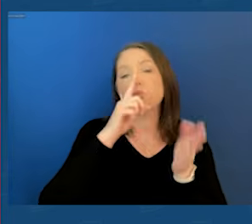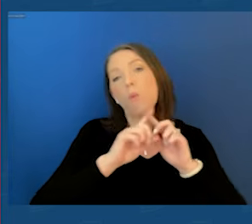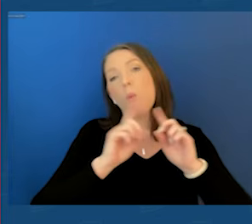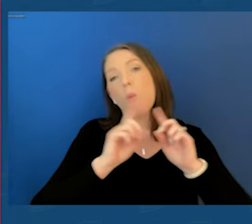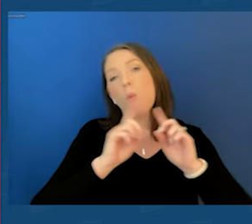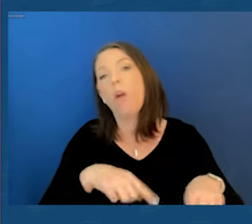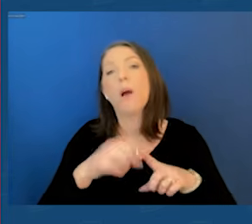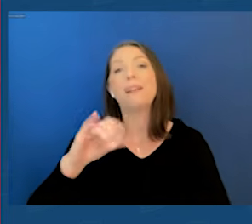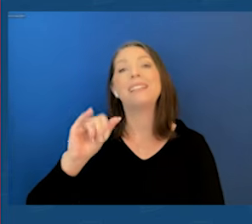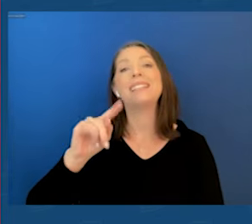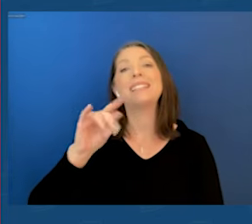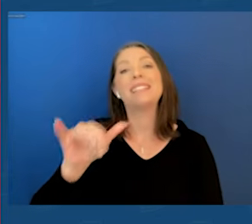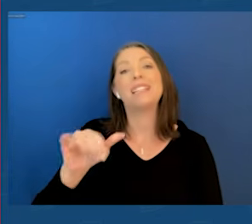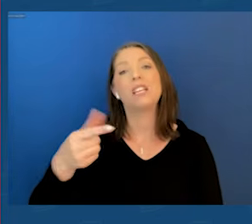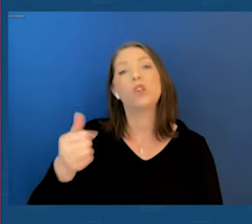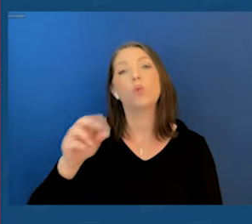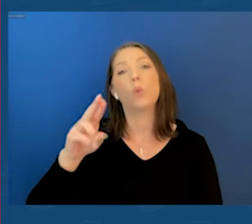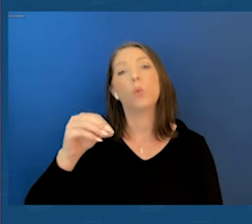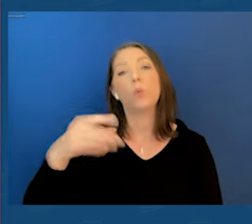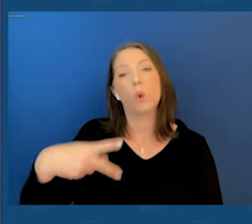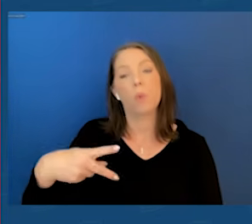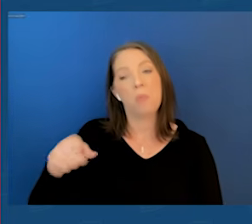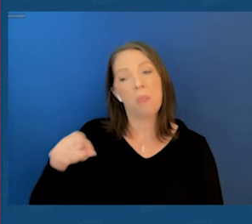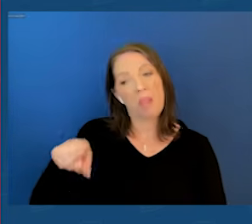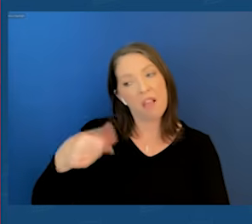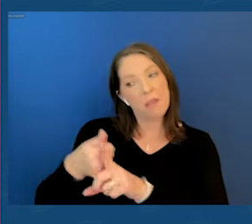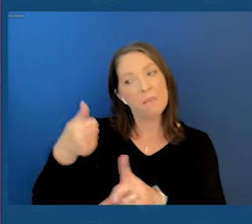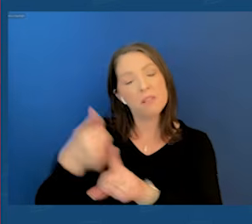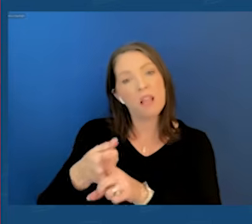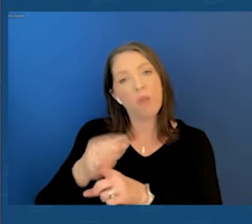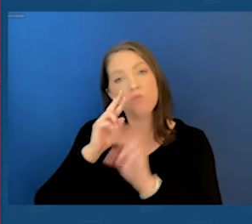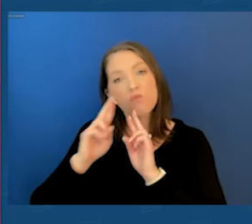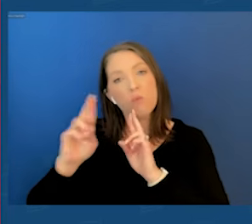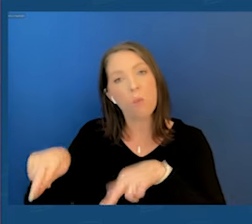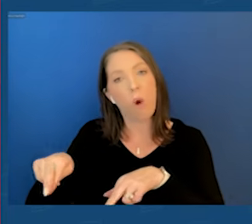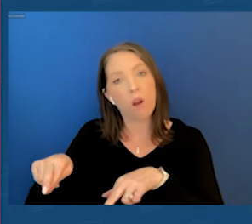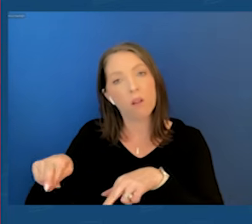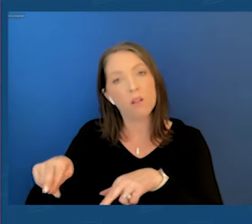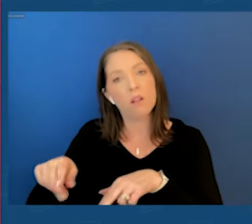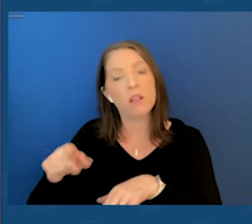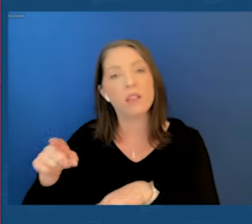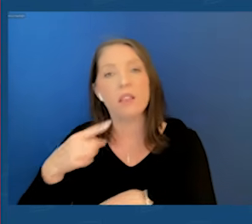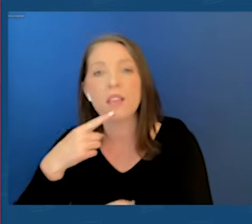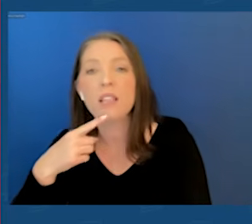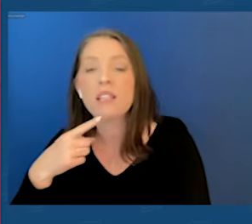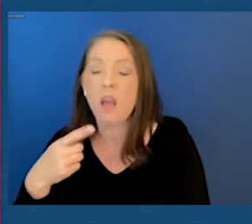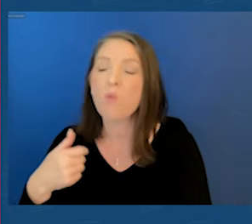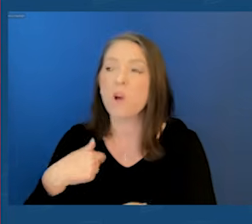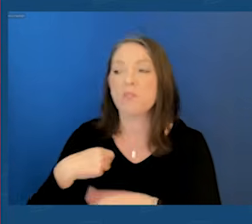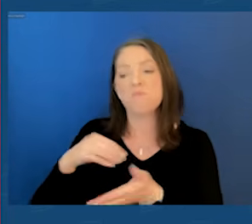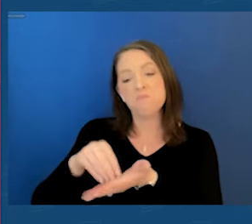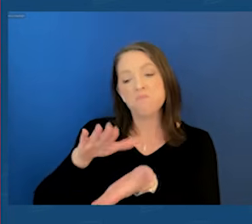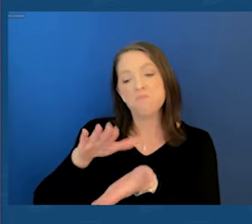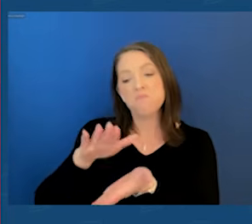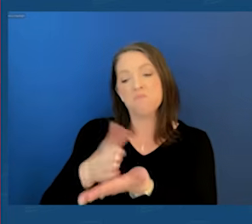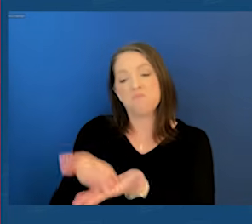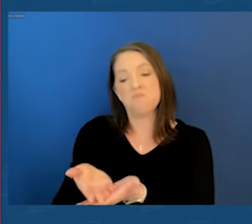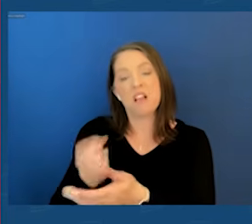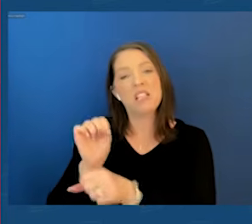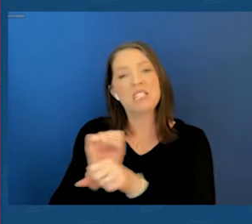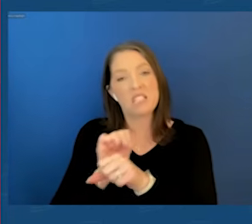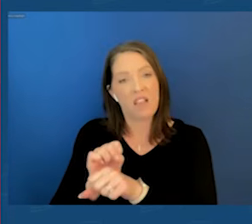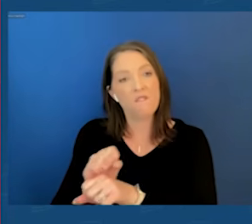that itself made an internal report and said that it enriched itself off of slavery, said that